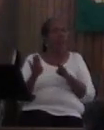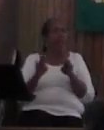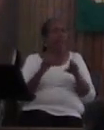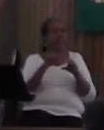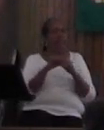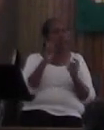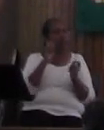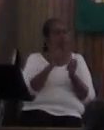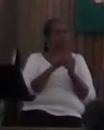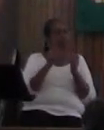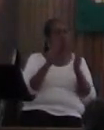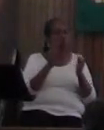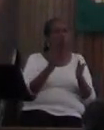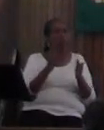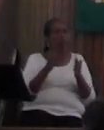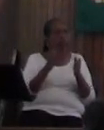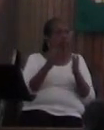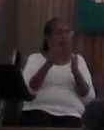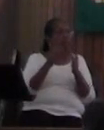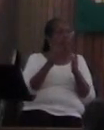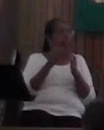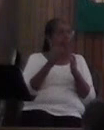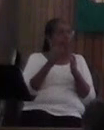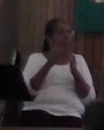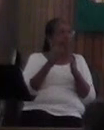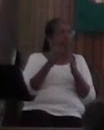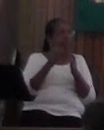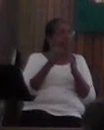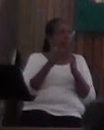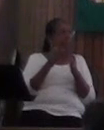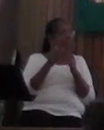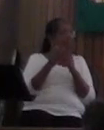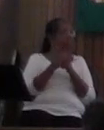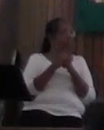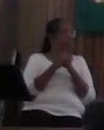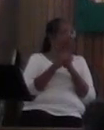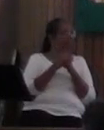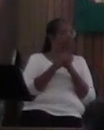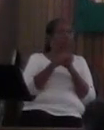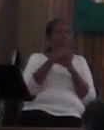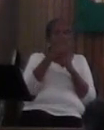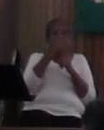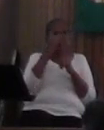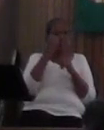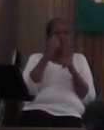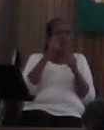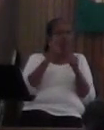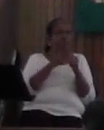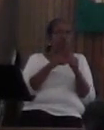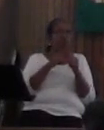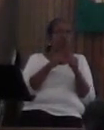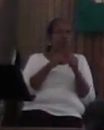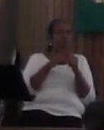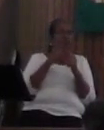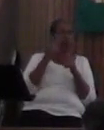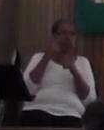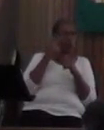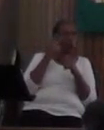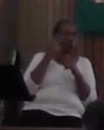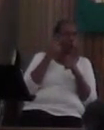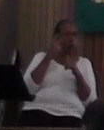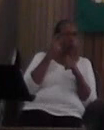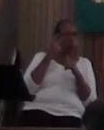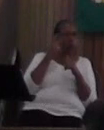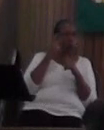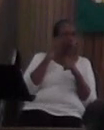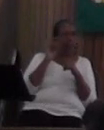way because a first faint gleam of heaven is already